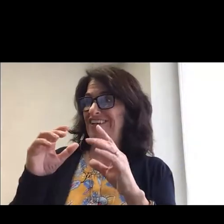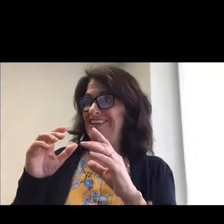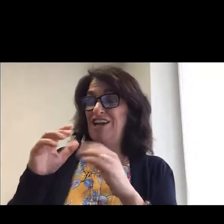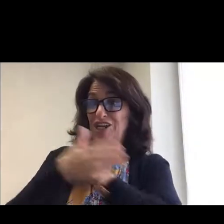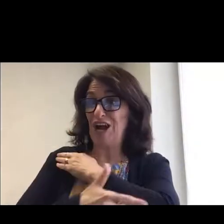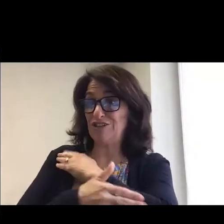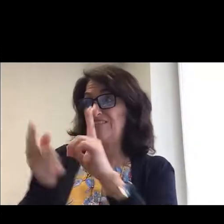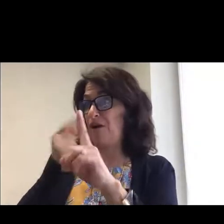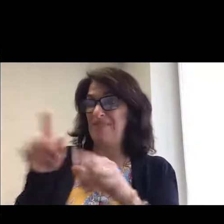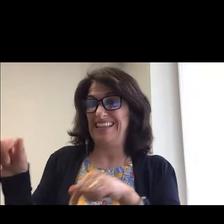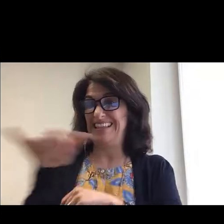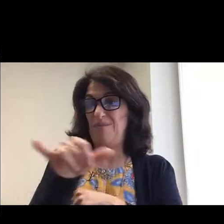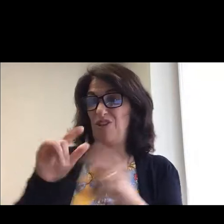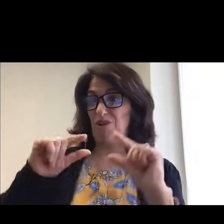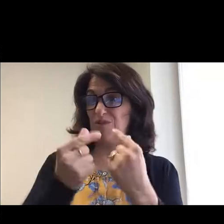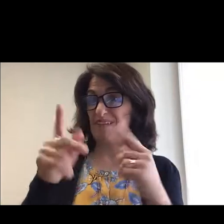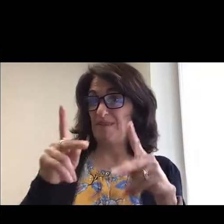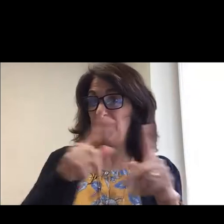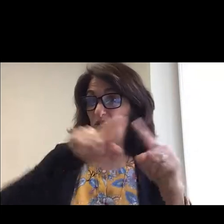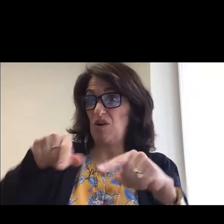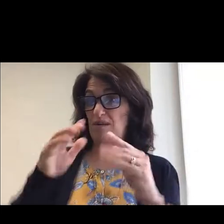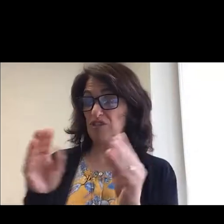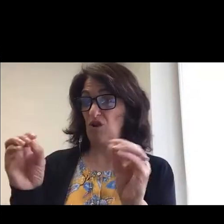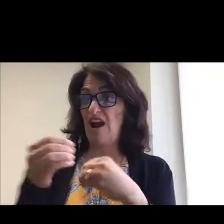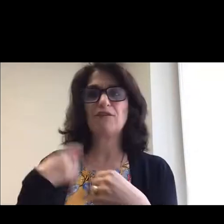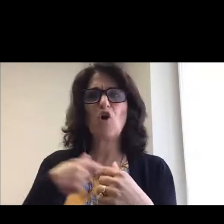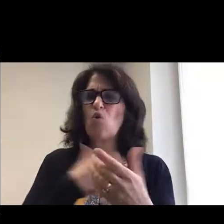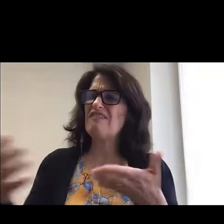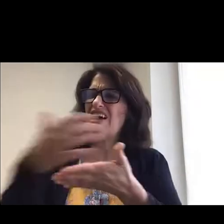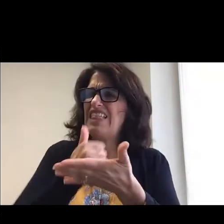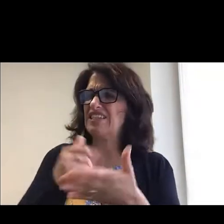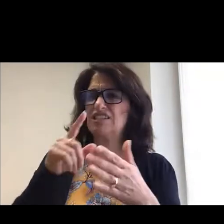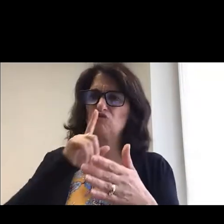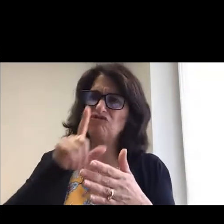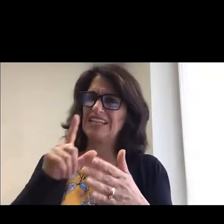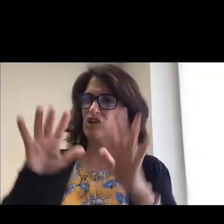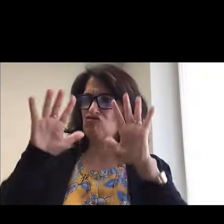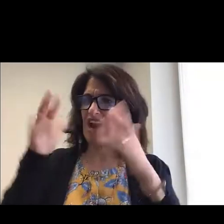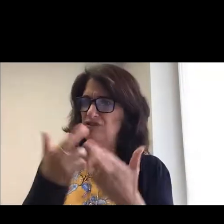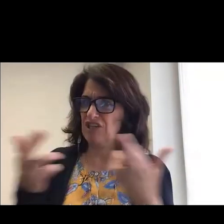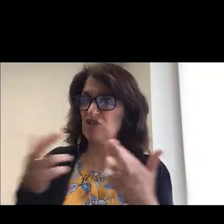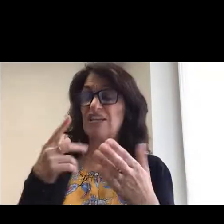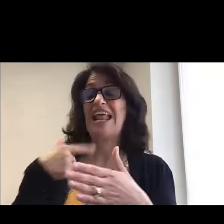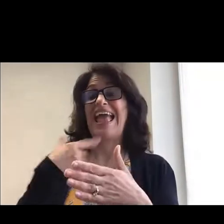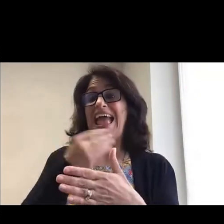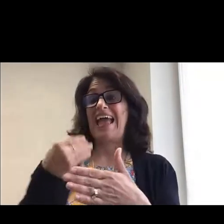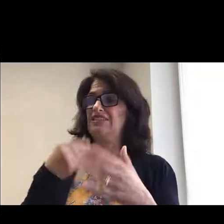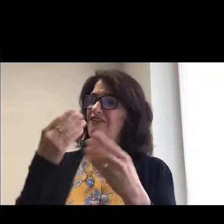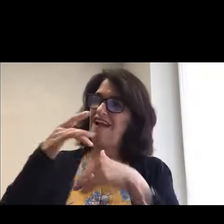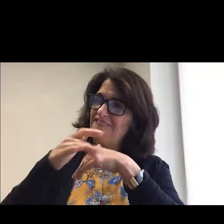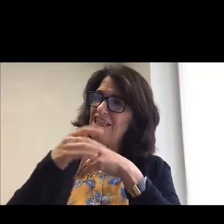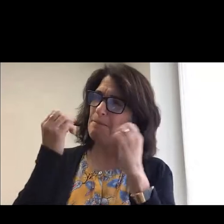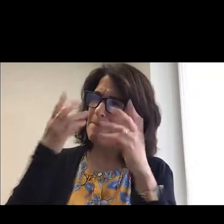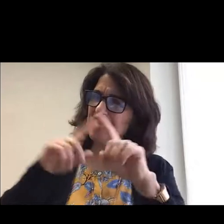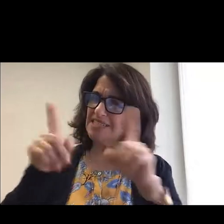great resources for you to share with your communities, and they're available in many languages. They talk about good ways to care for